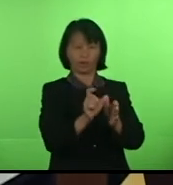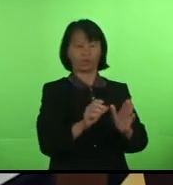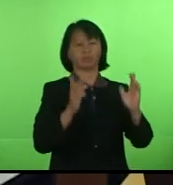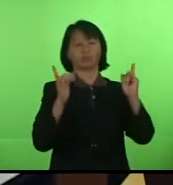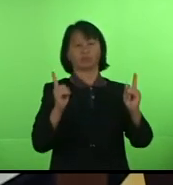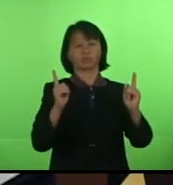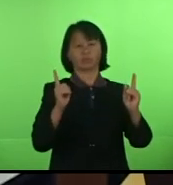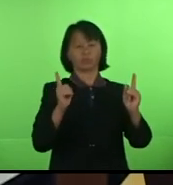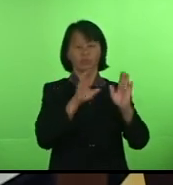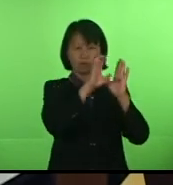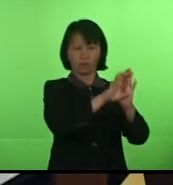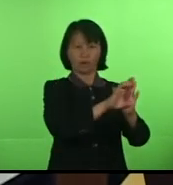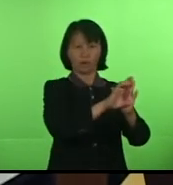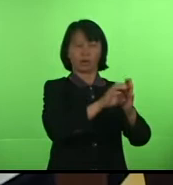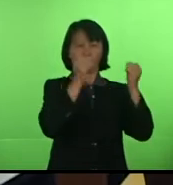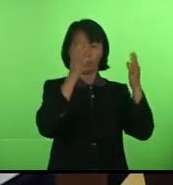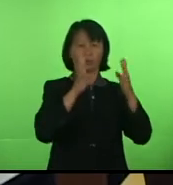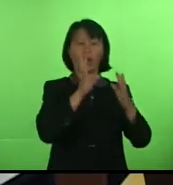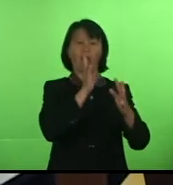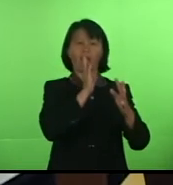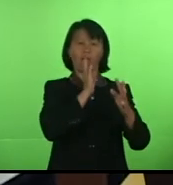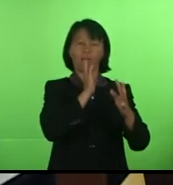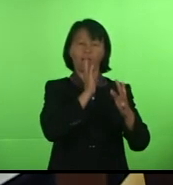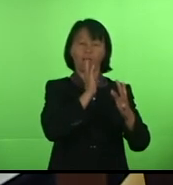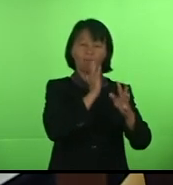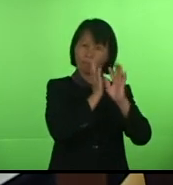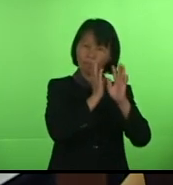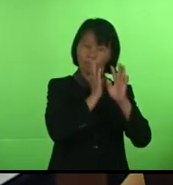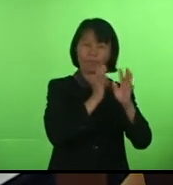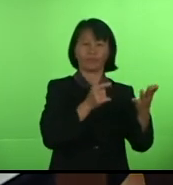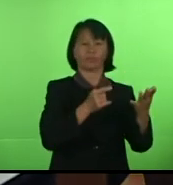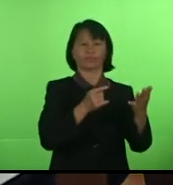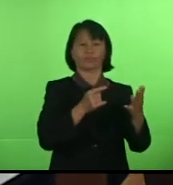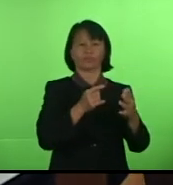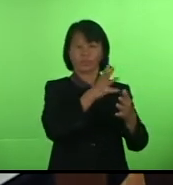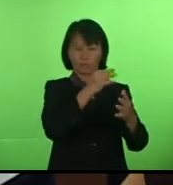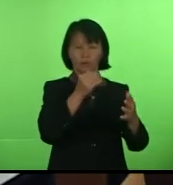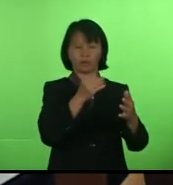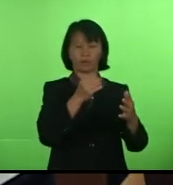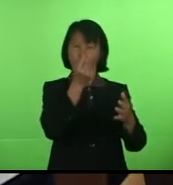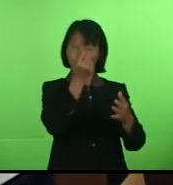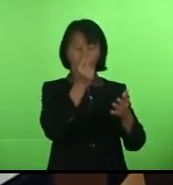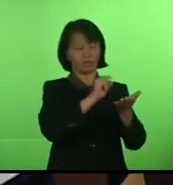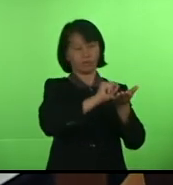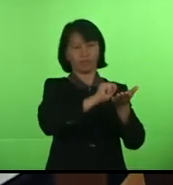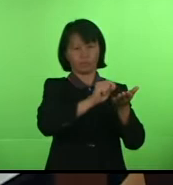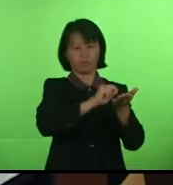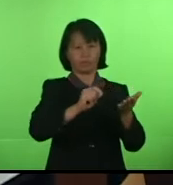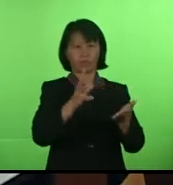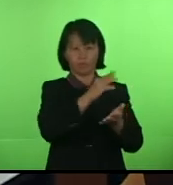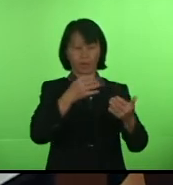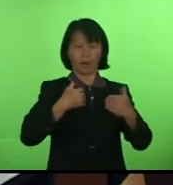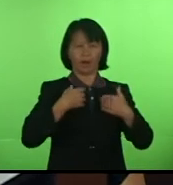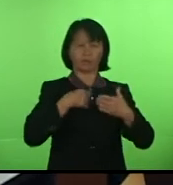but it is also it is often applied to writing as well. This